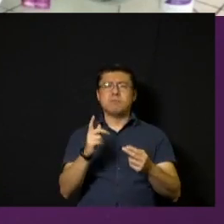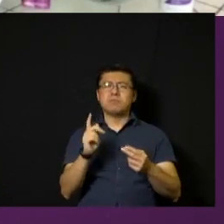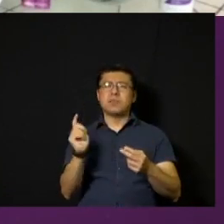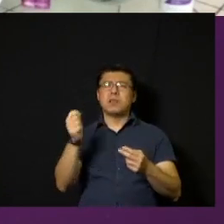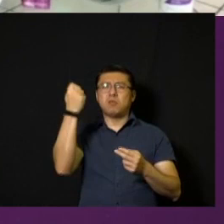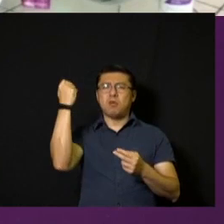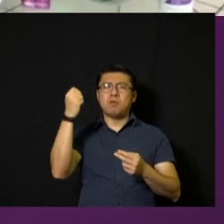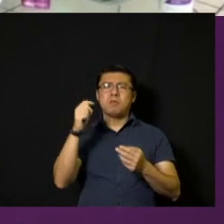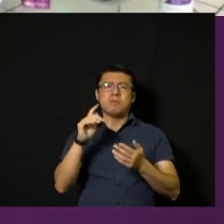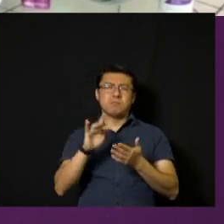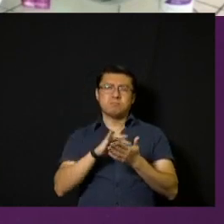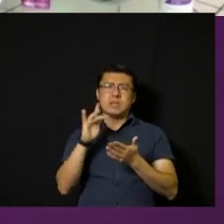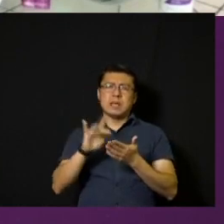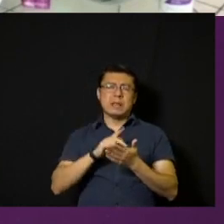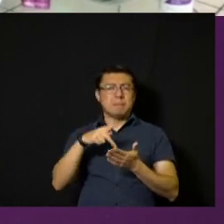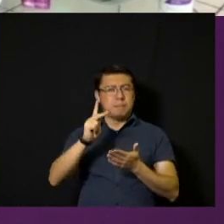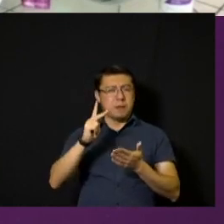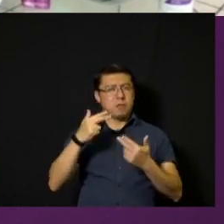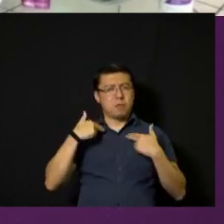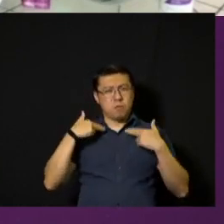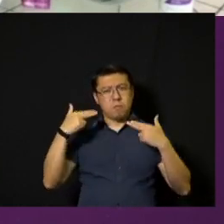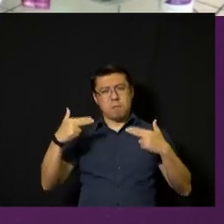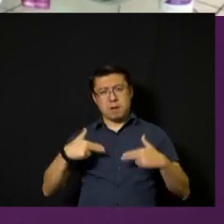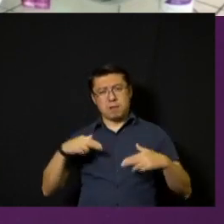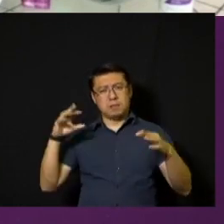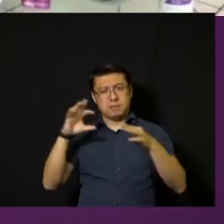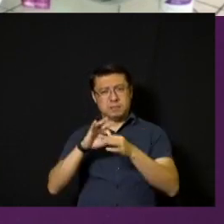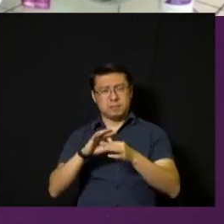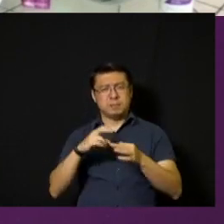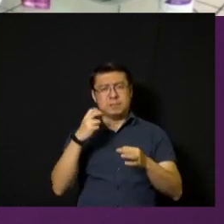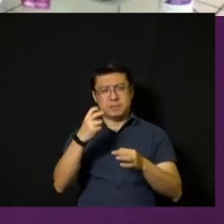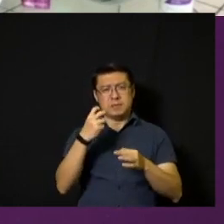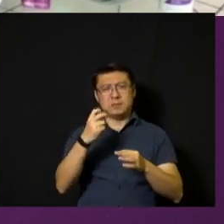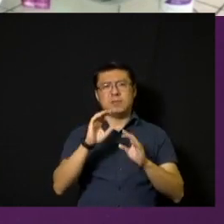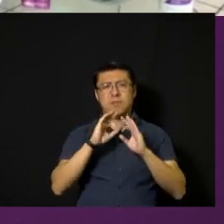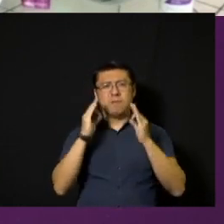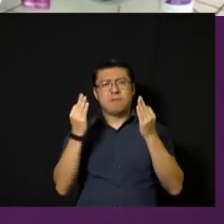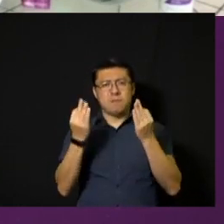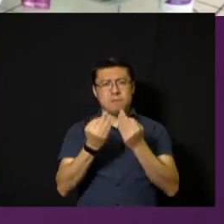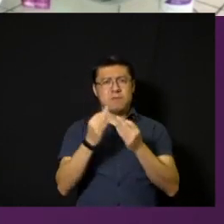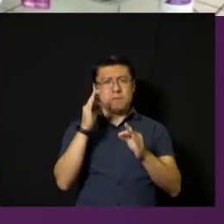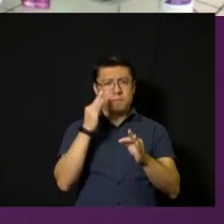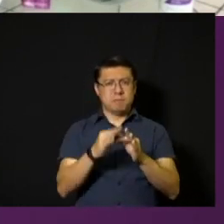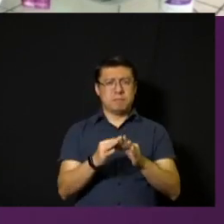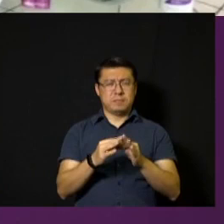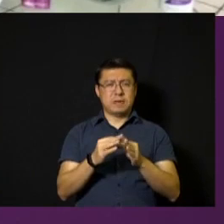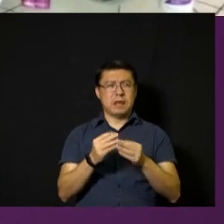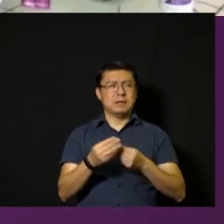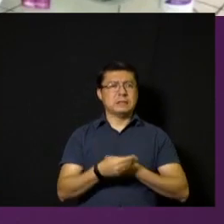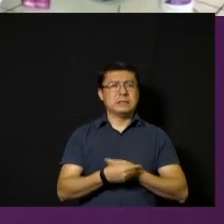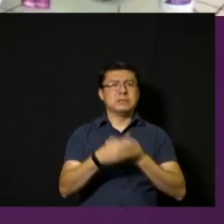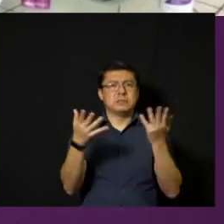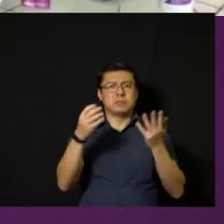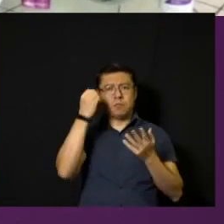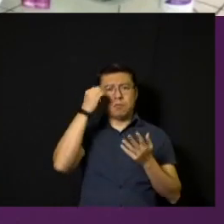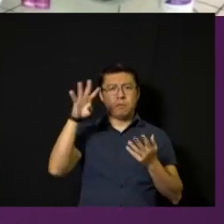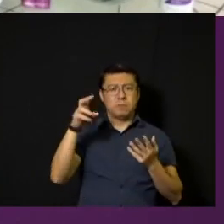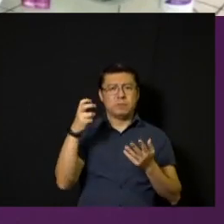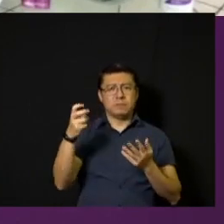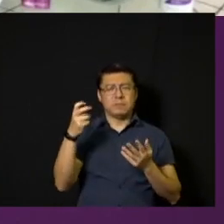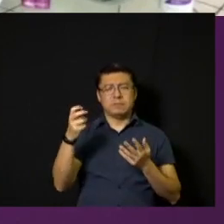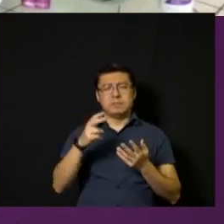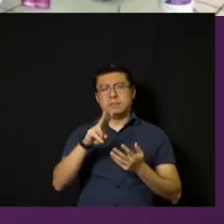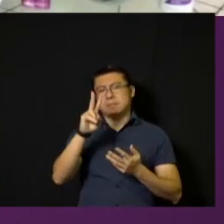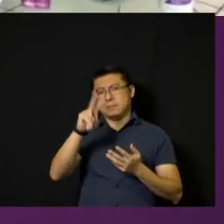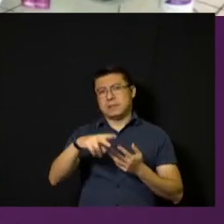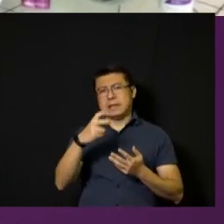Many companies will realize through time that the right way of distributing and marketing is what